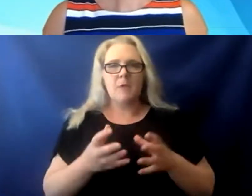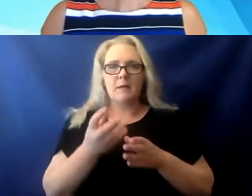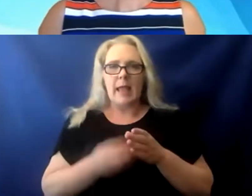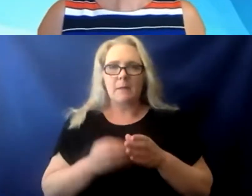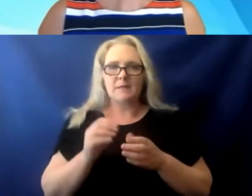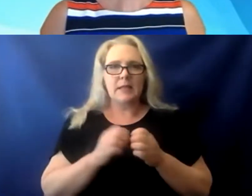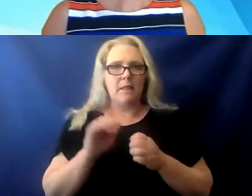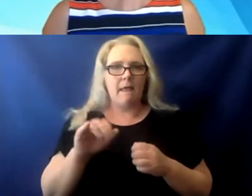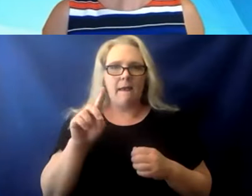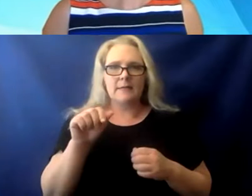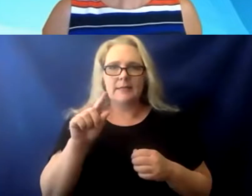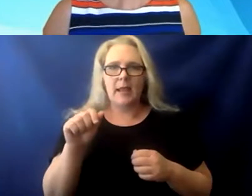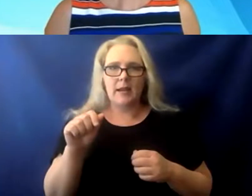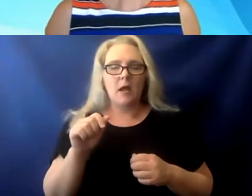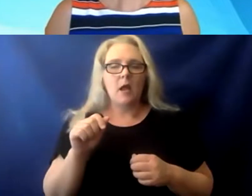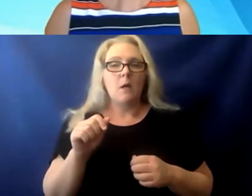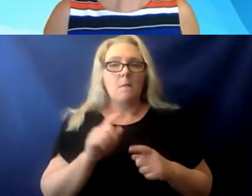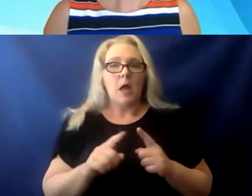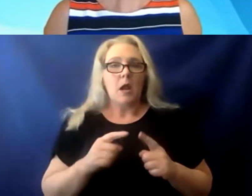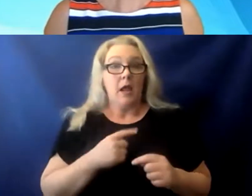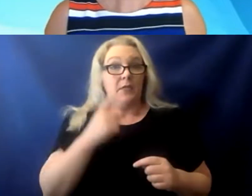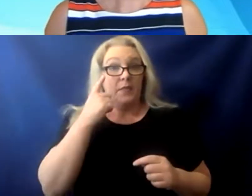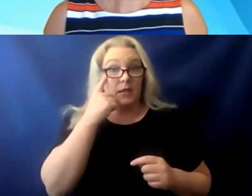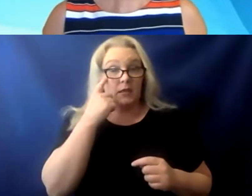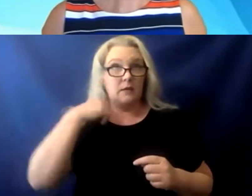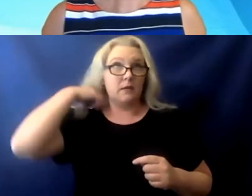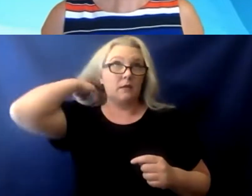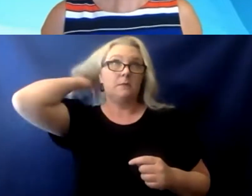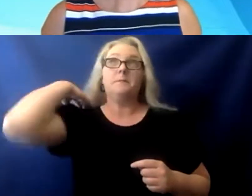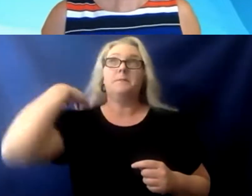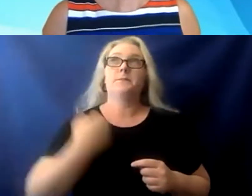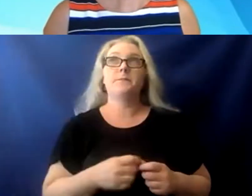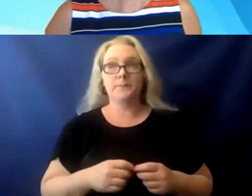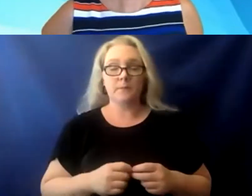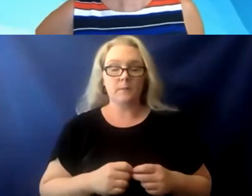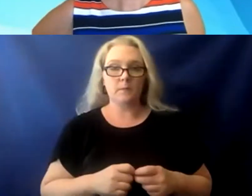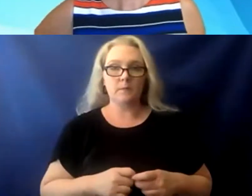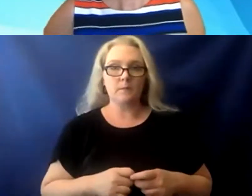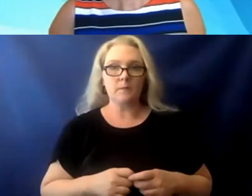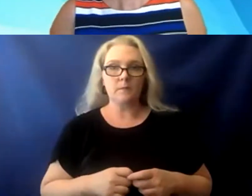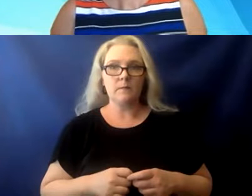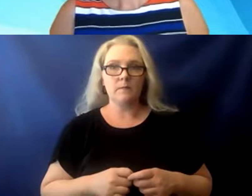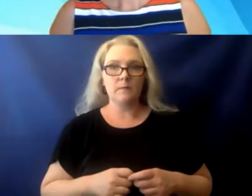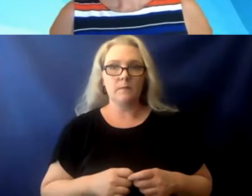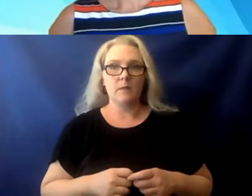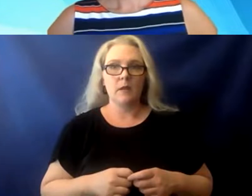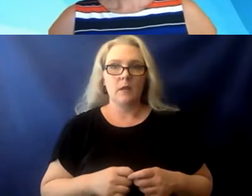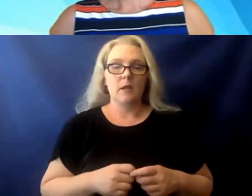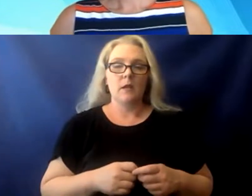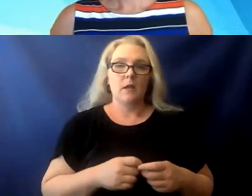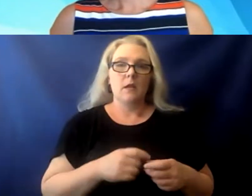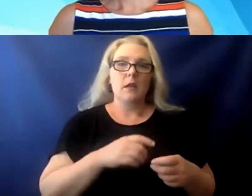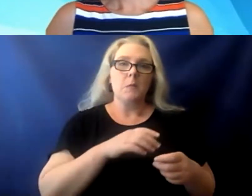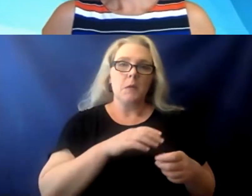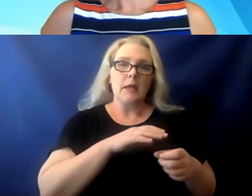data. Because I think a couple of things. I think one is that, having adequate data is as much about how